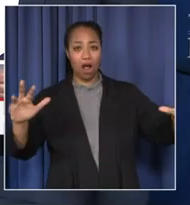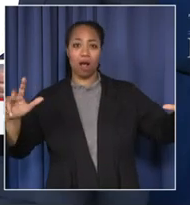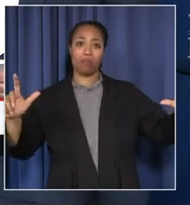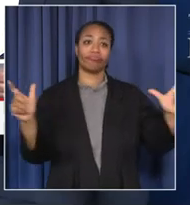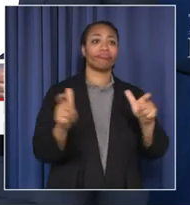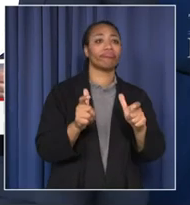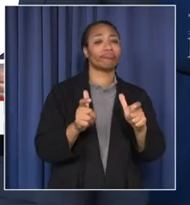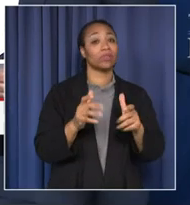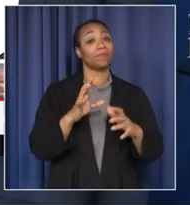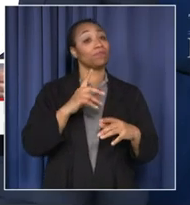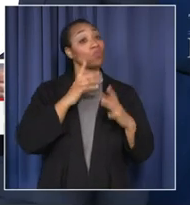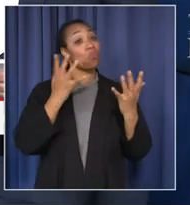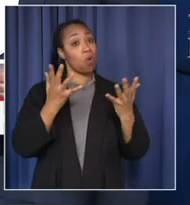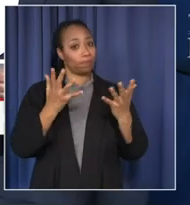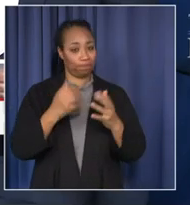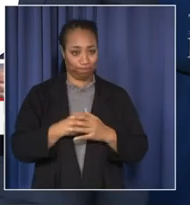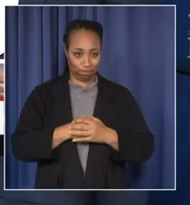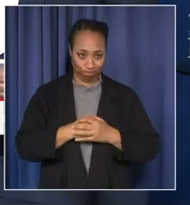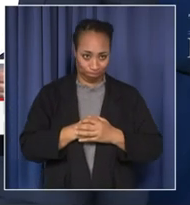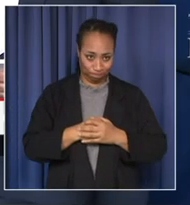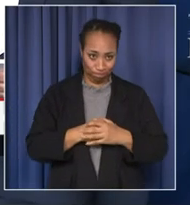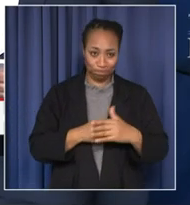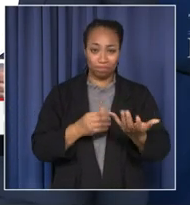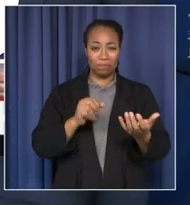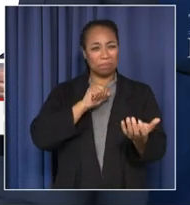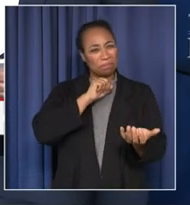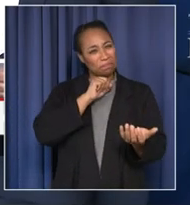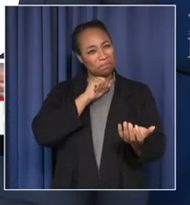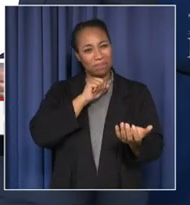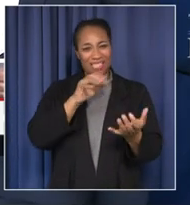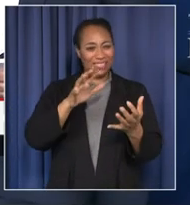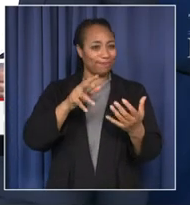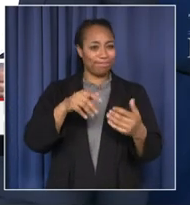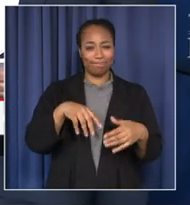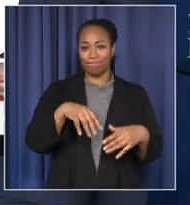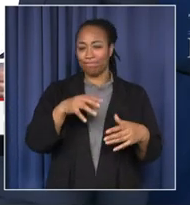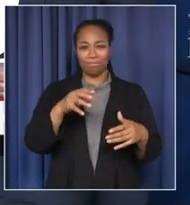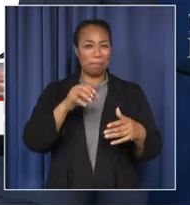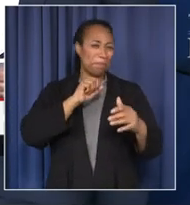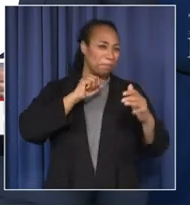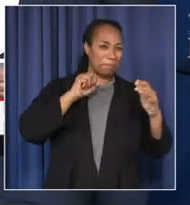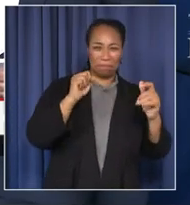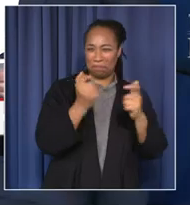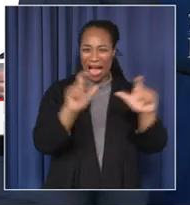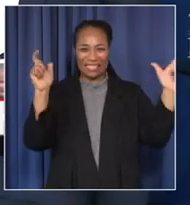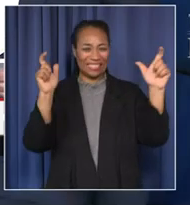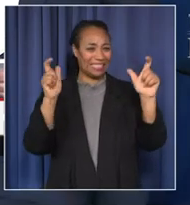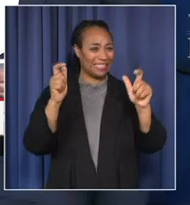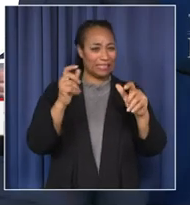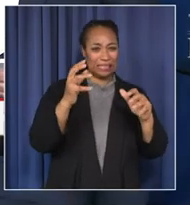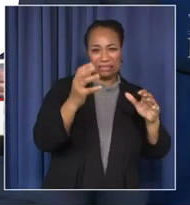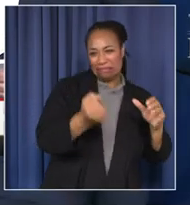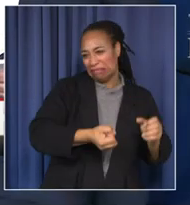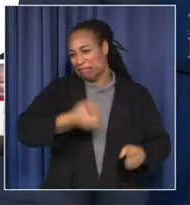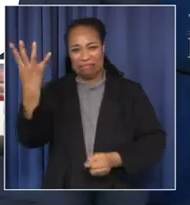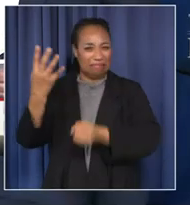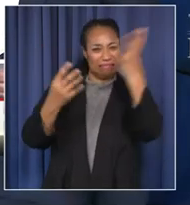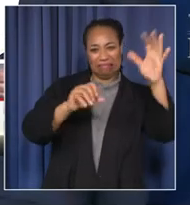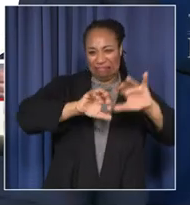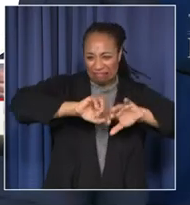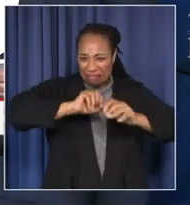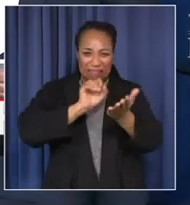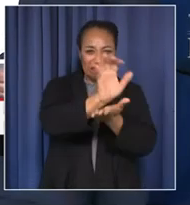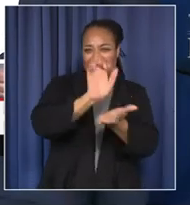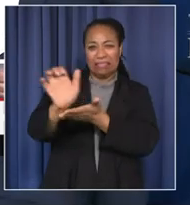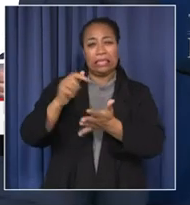of a mass just displacement of people, because guess what? They just go someplace else down the street.